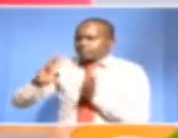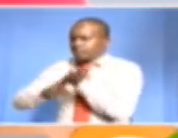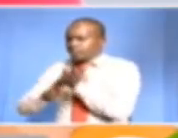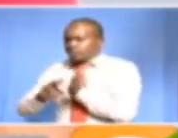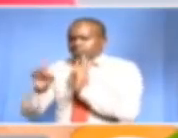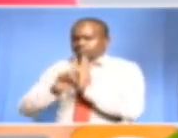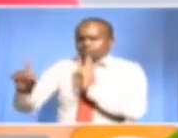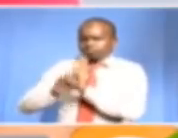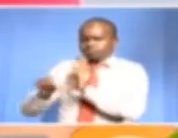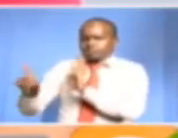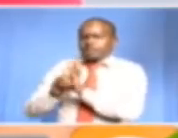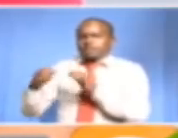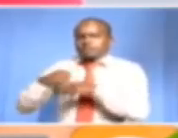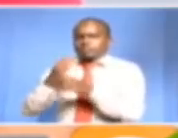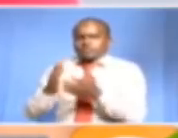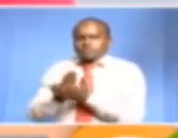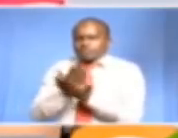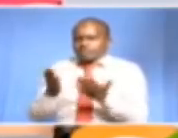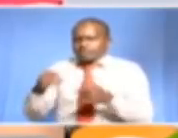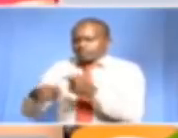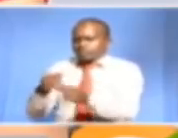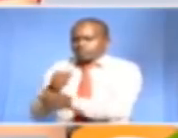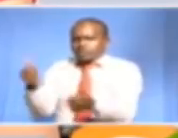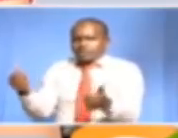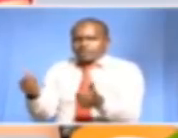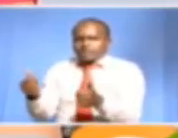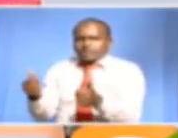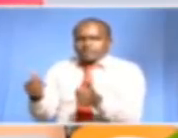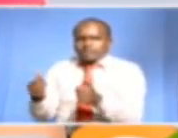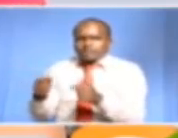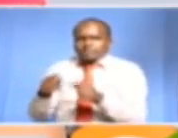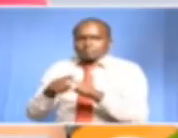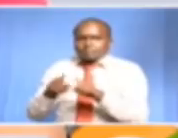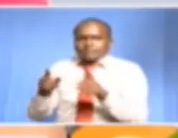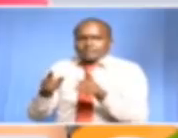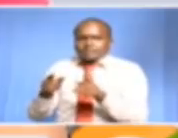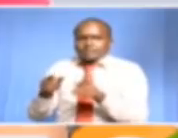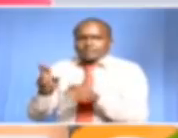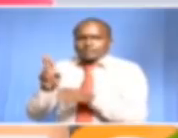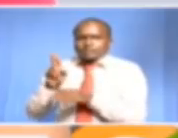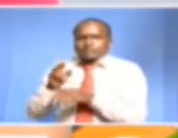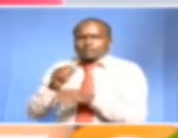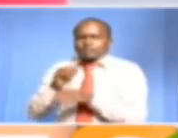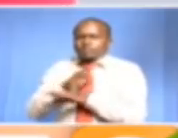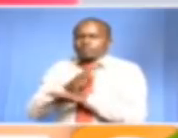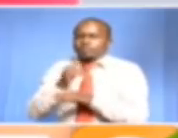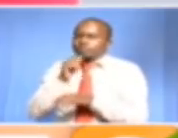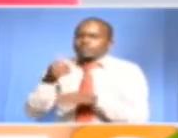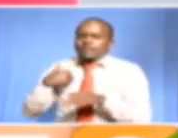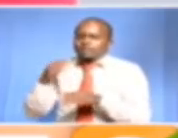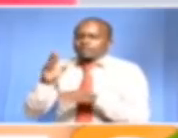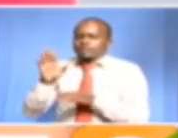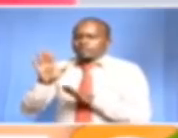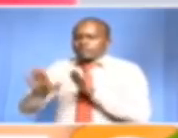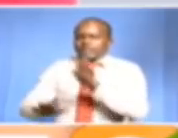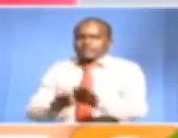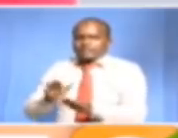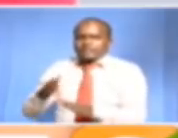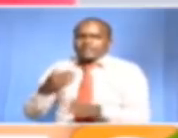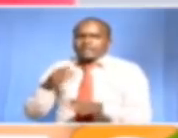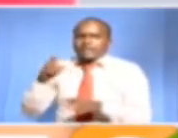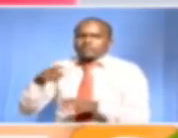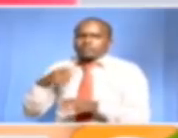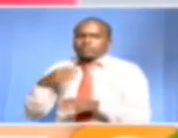that things are going well. But now, no longer having the use of your limbs, and you're having to now gain a voice